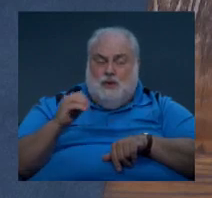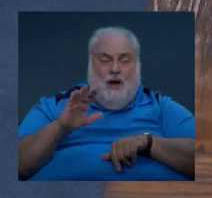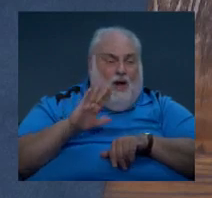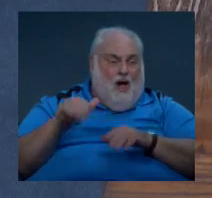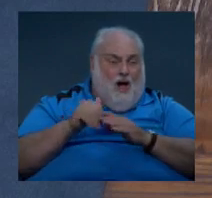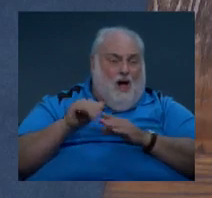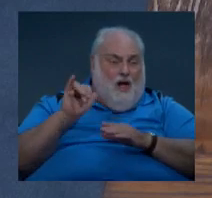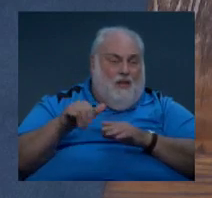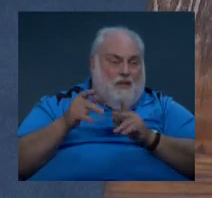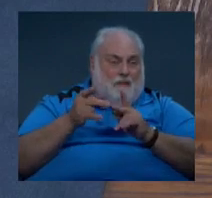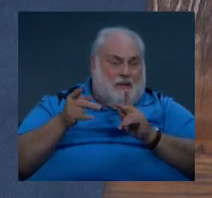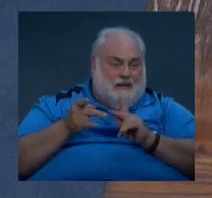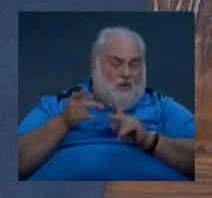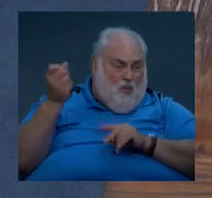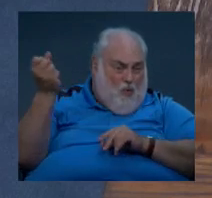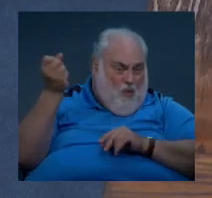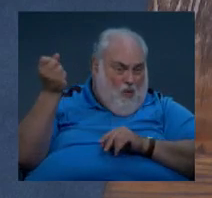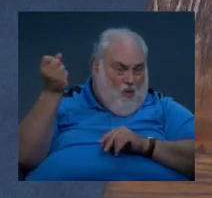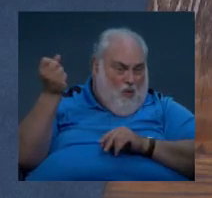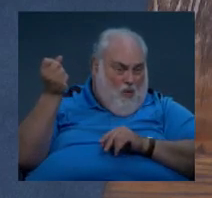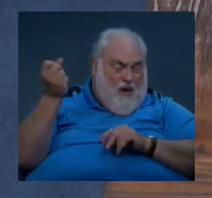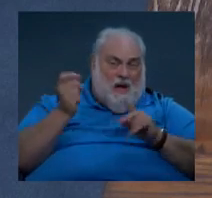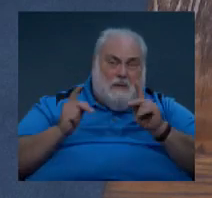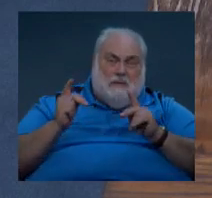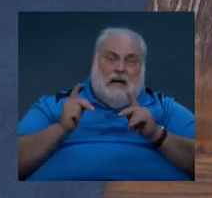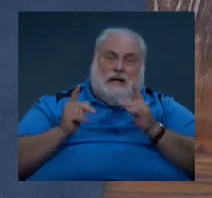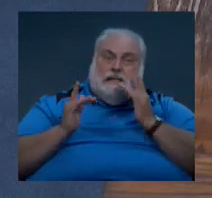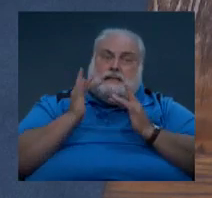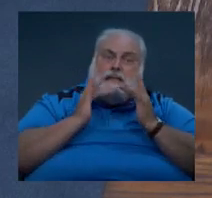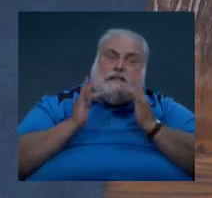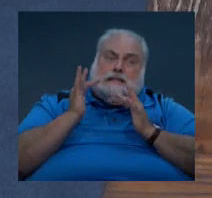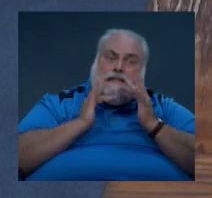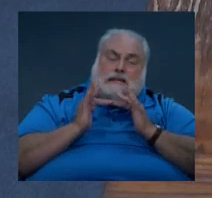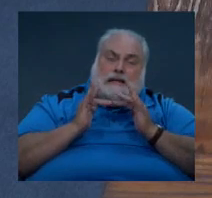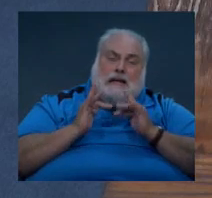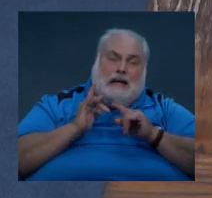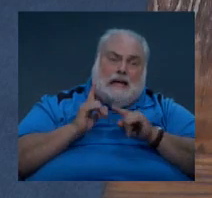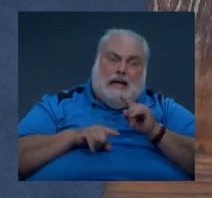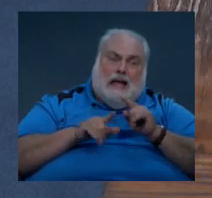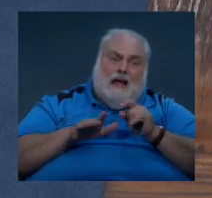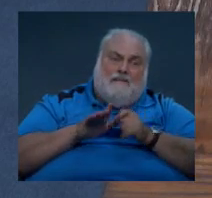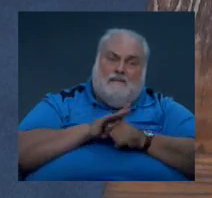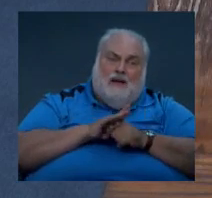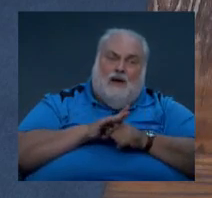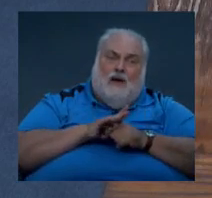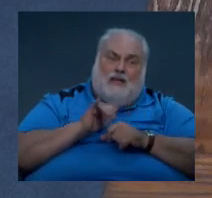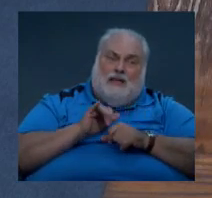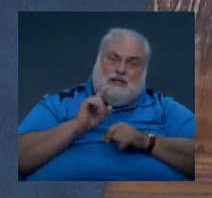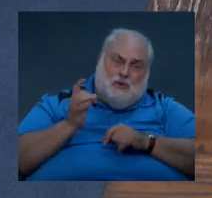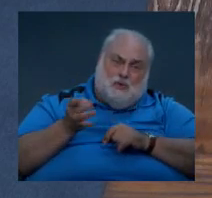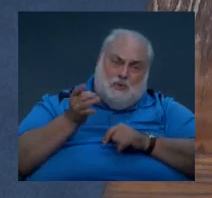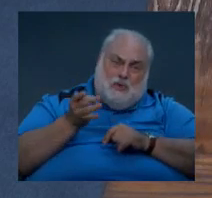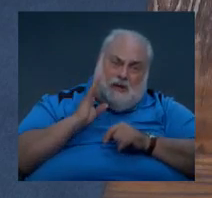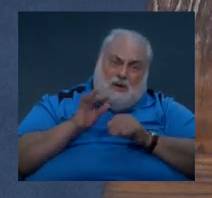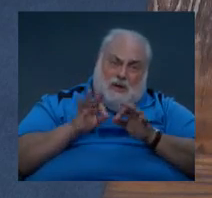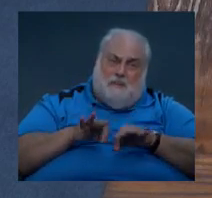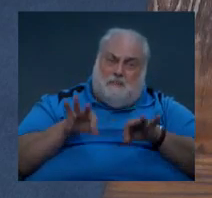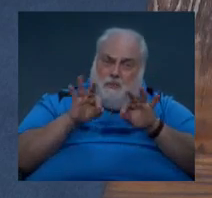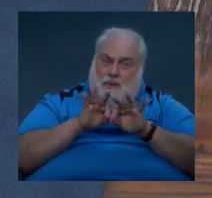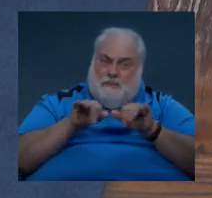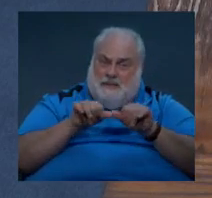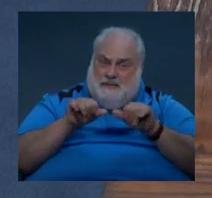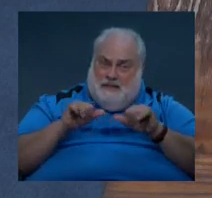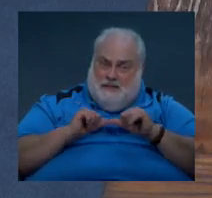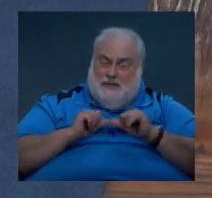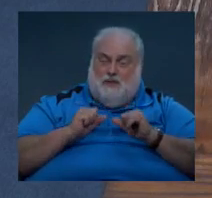these positions that we are on hold, we've got departments and managers that have not been able to fill these really, really critical positions. So